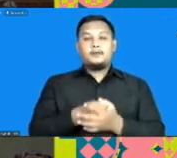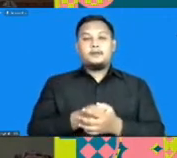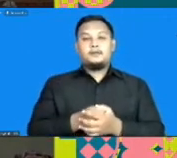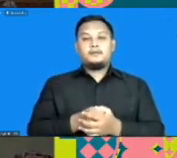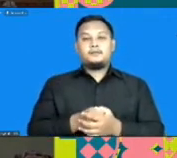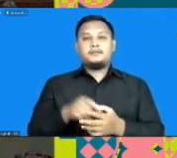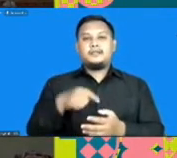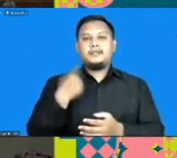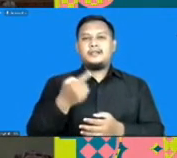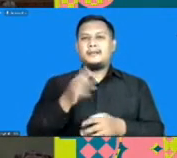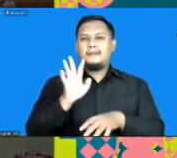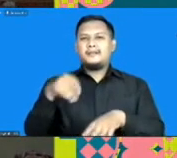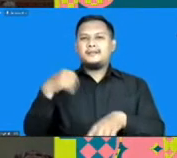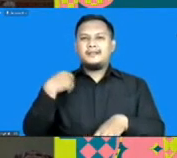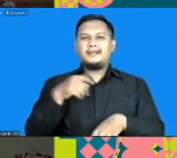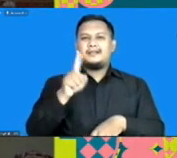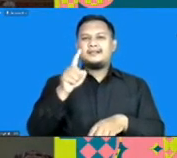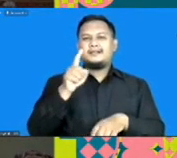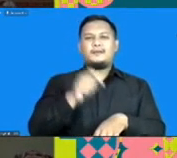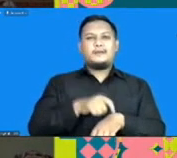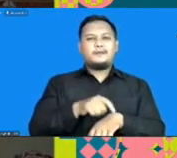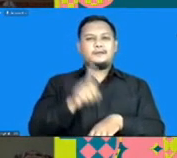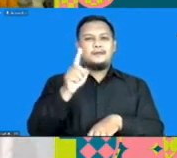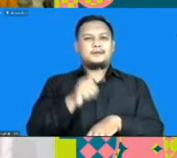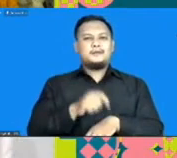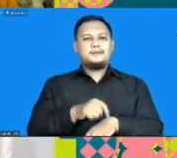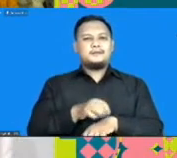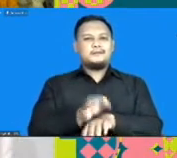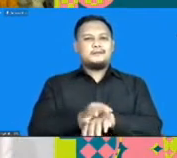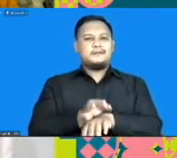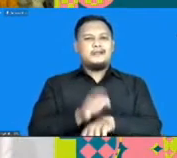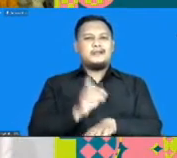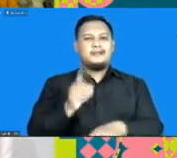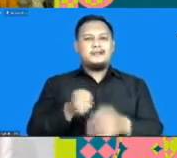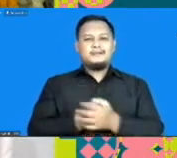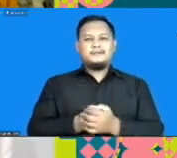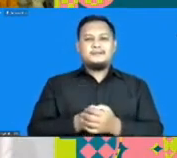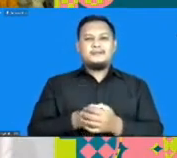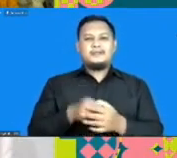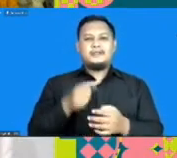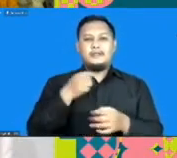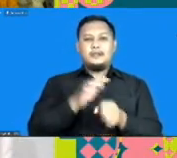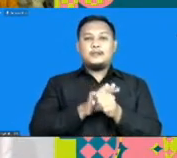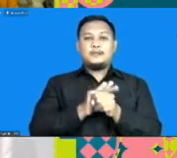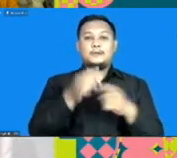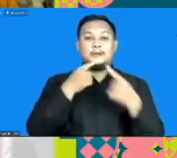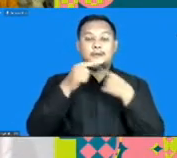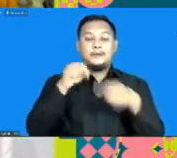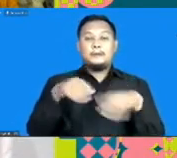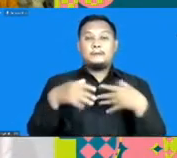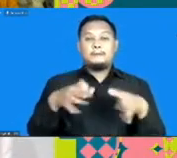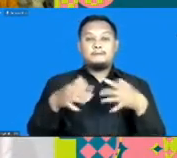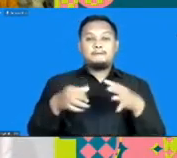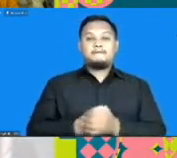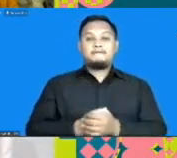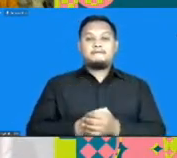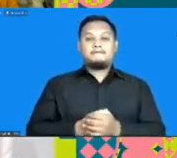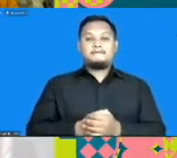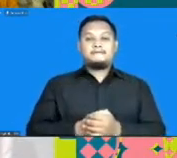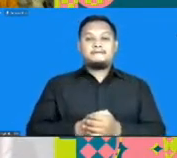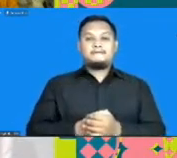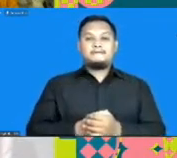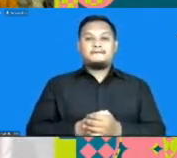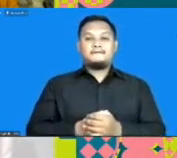have a 1 hour? Yeah, yeah. Oh, we're here for the whole discussion. Okay, fantastic. Do you mind then I bring everyone else in? Because I feel as though the